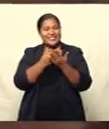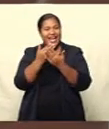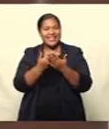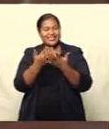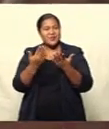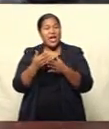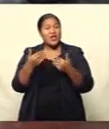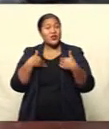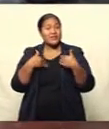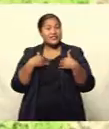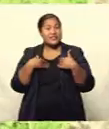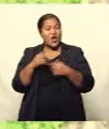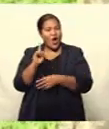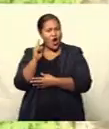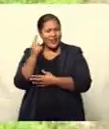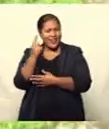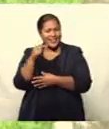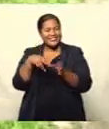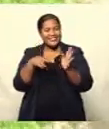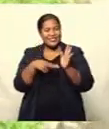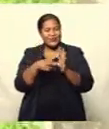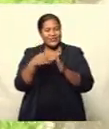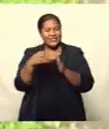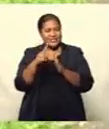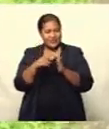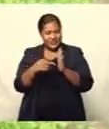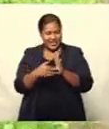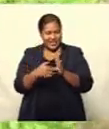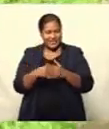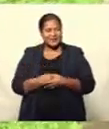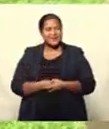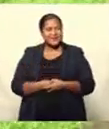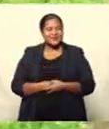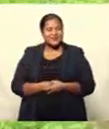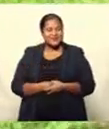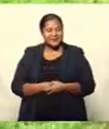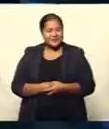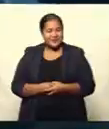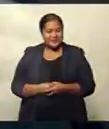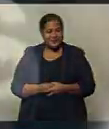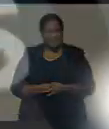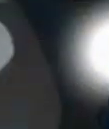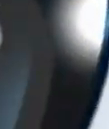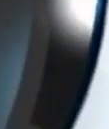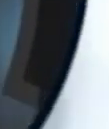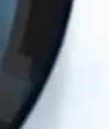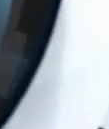the University of Auckland in New Zealand. Koroi Tandulala, FBC News.